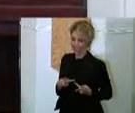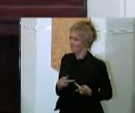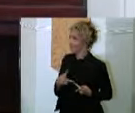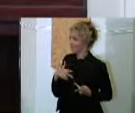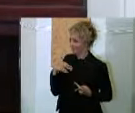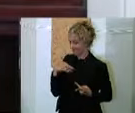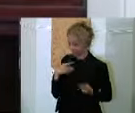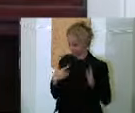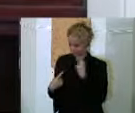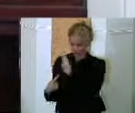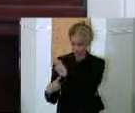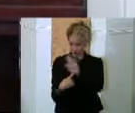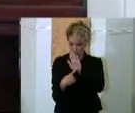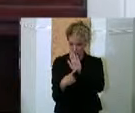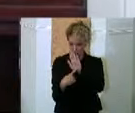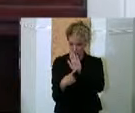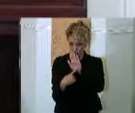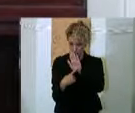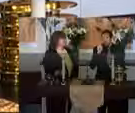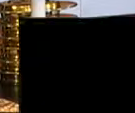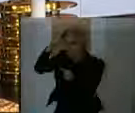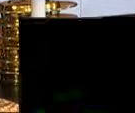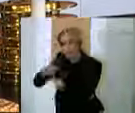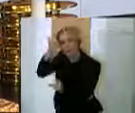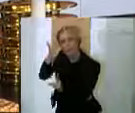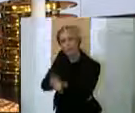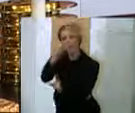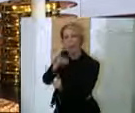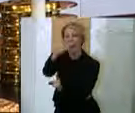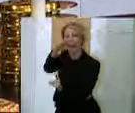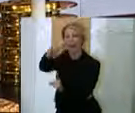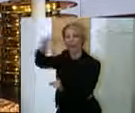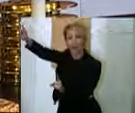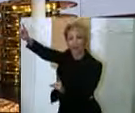Go into the world and remember, you are God.